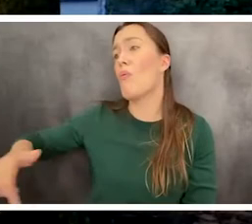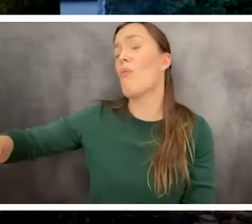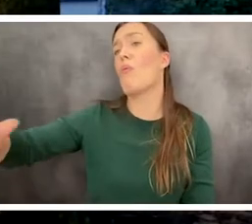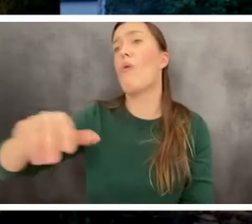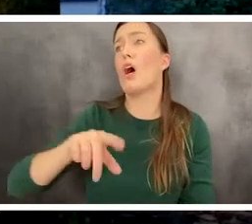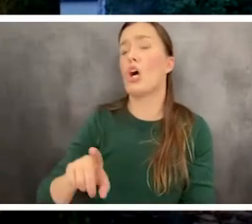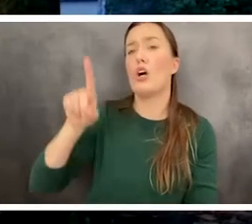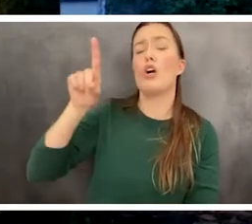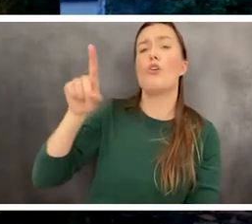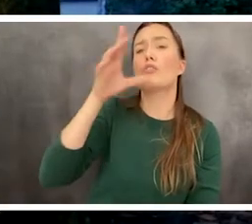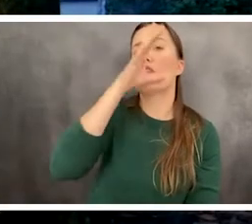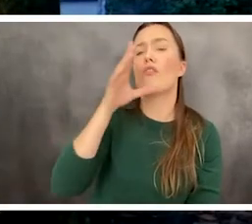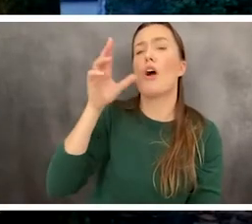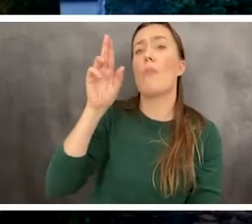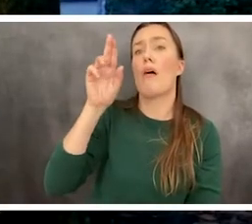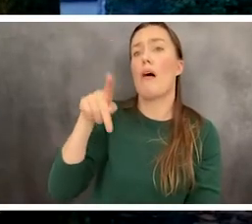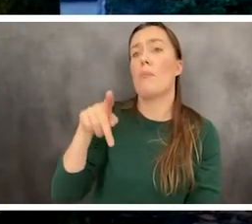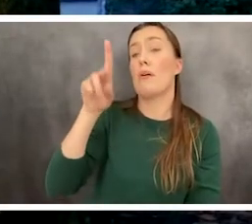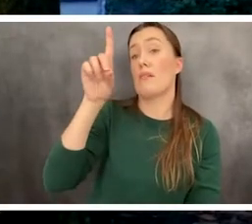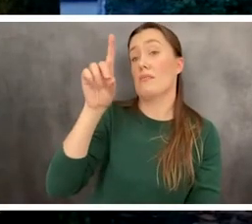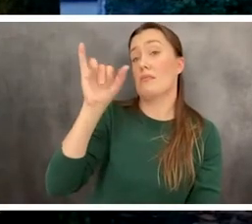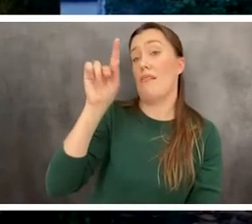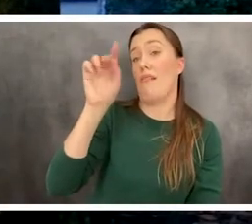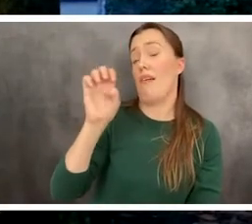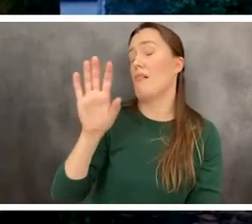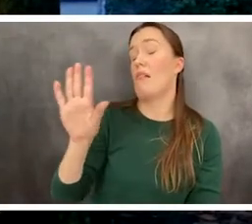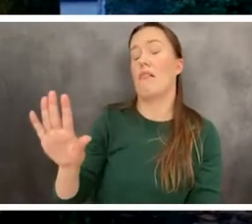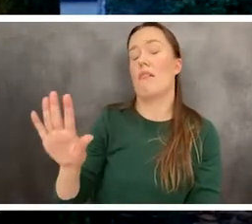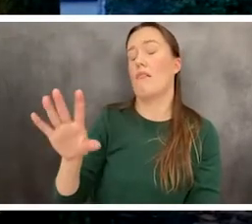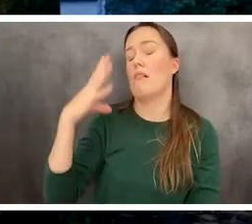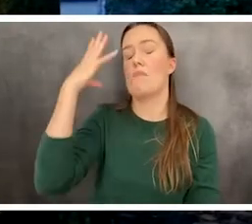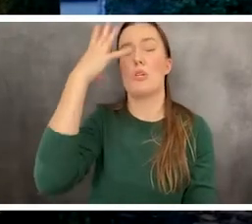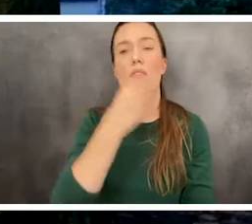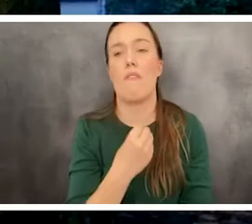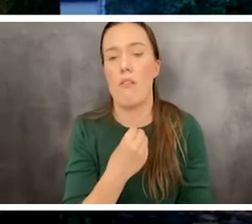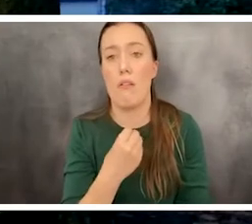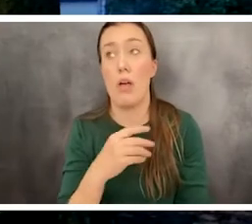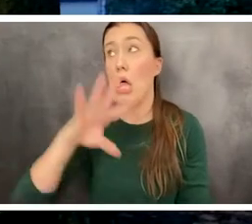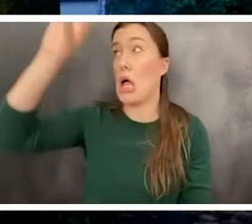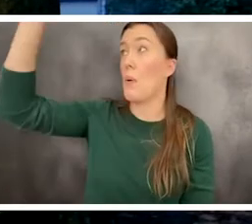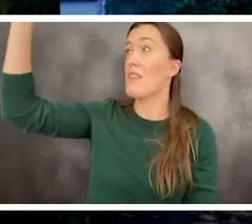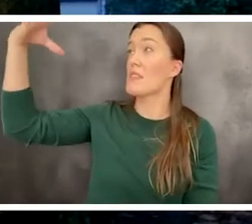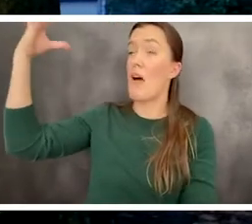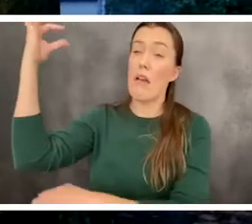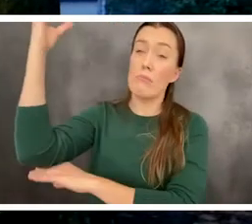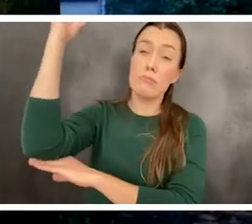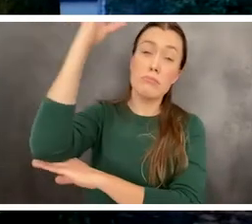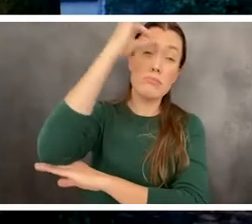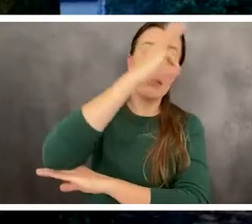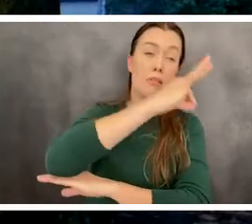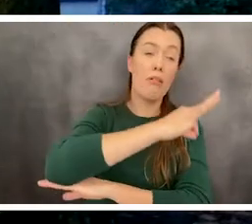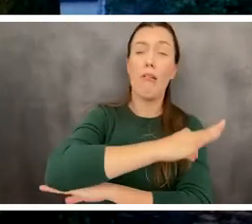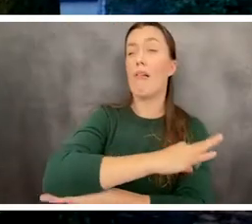Quaker Bridge Road past Updike and the historical, and that farm, the Updike farm, is gorgeous. When the sun is starting to